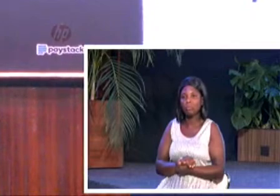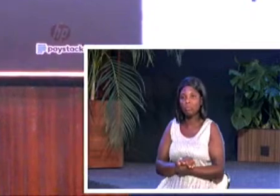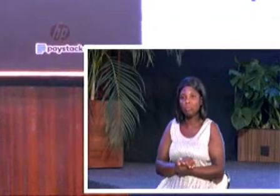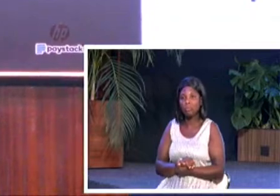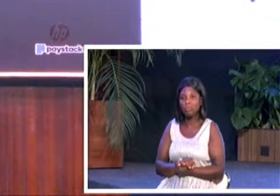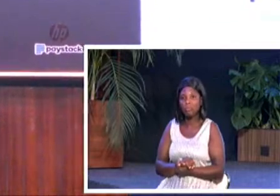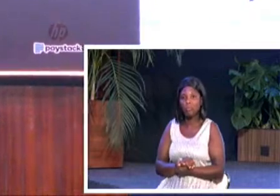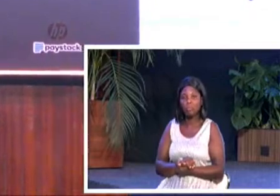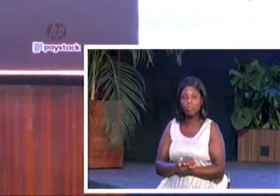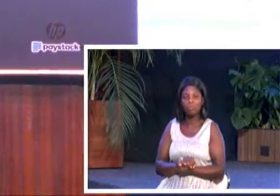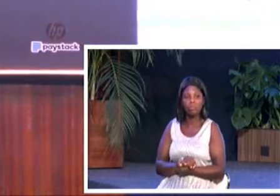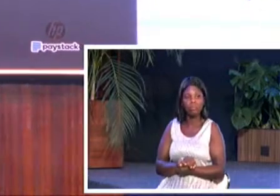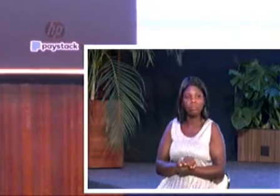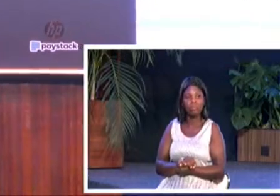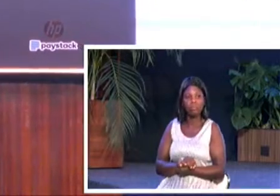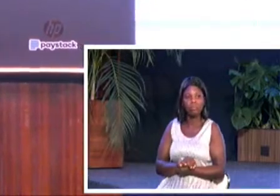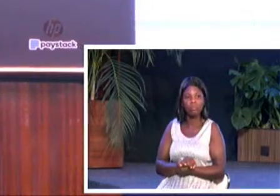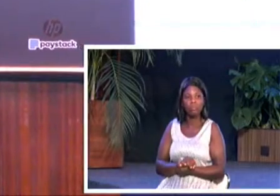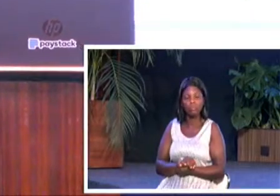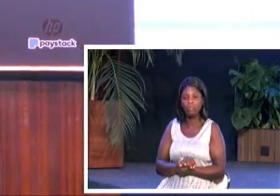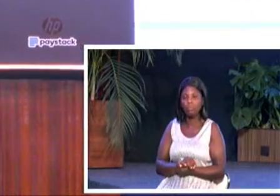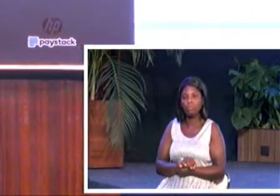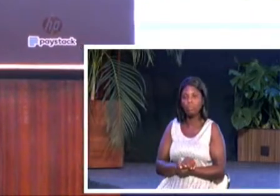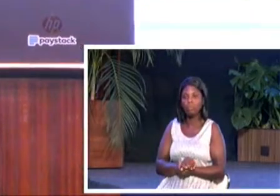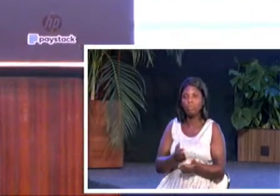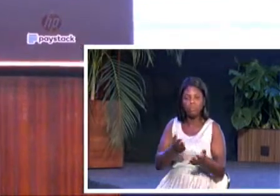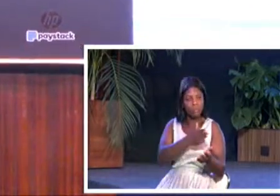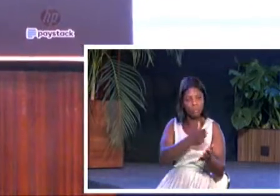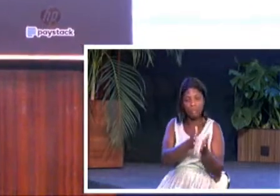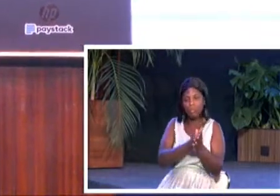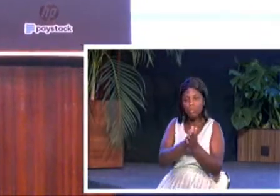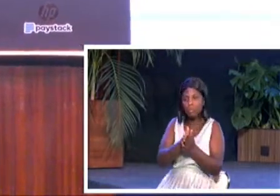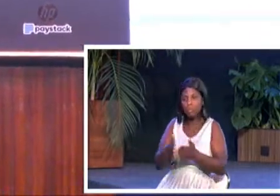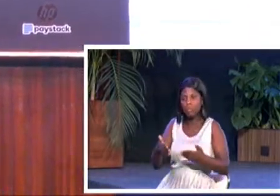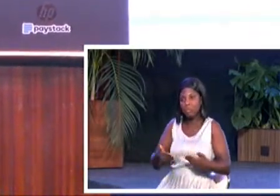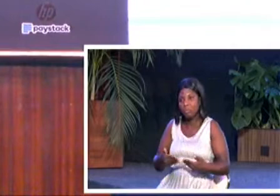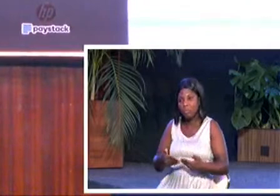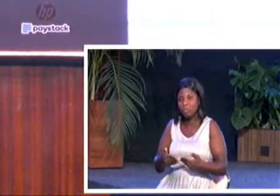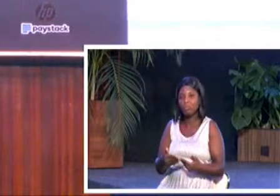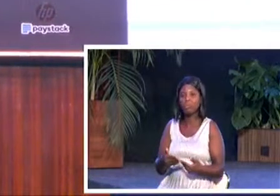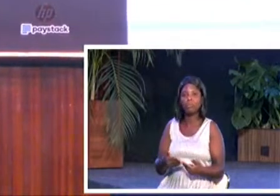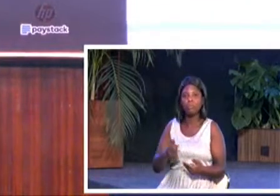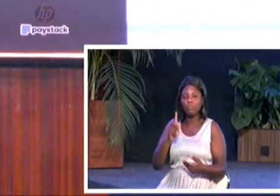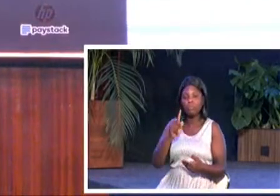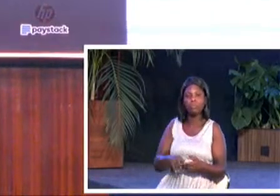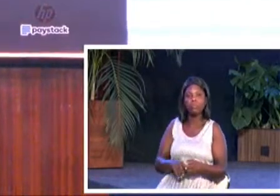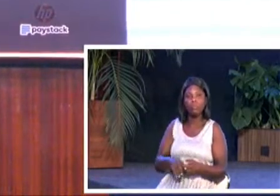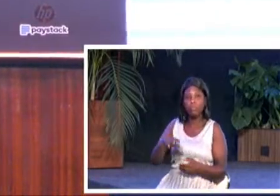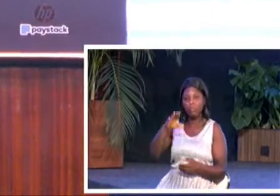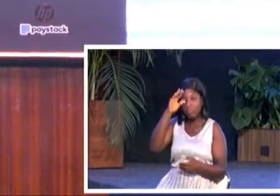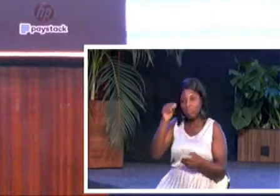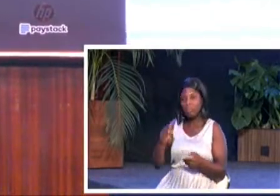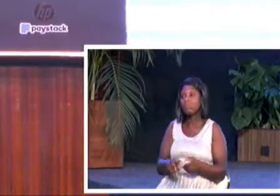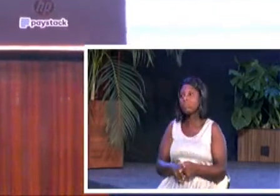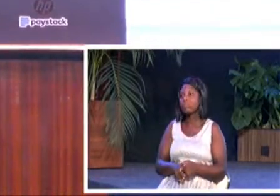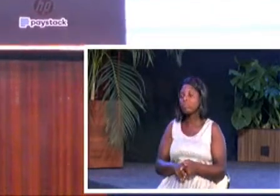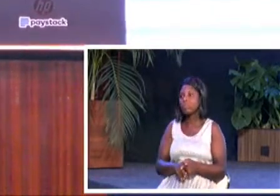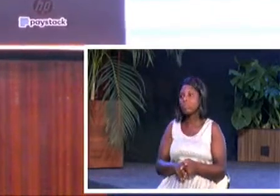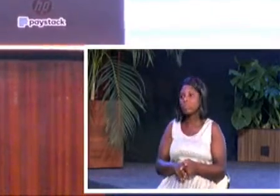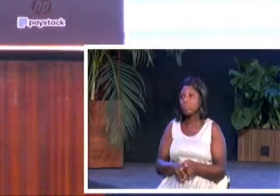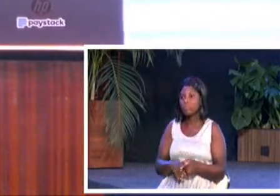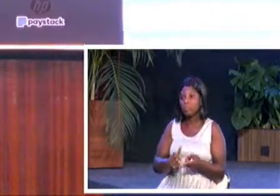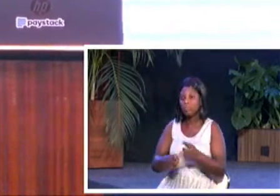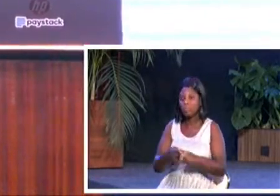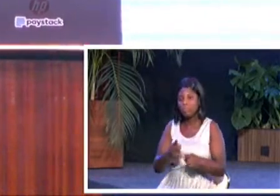Ansa. She's one of my what do I say, mentors. I follow her.